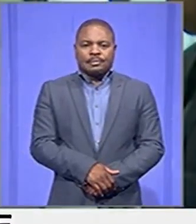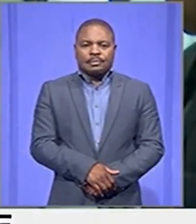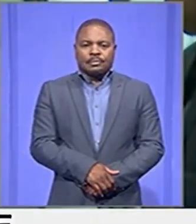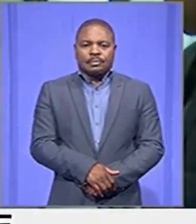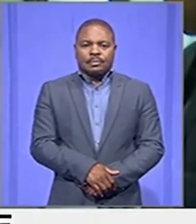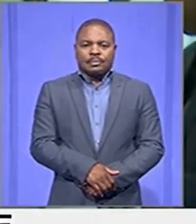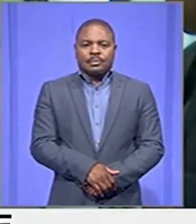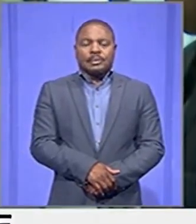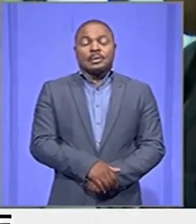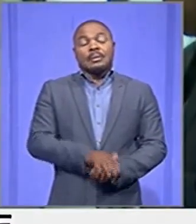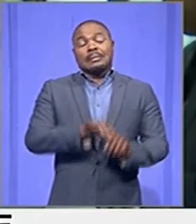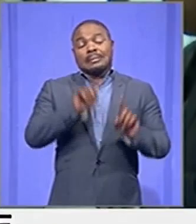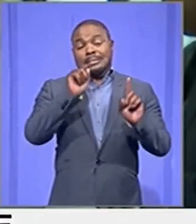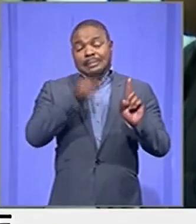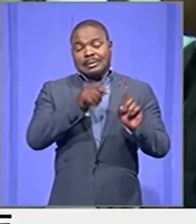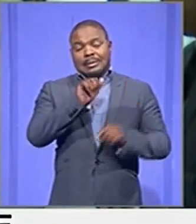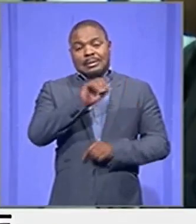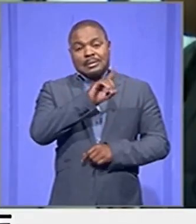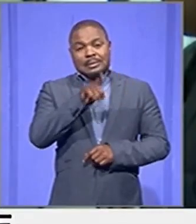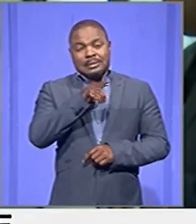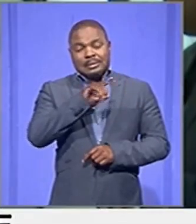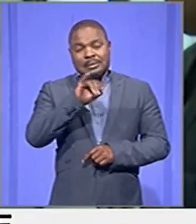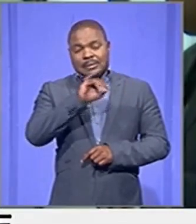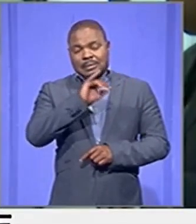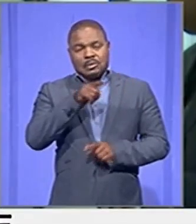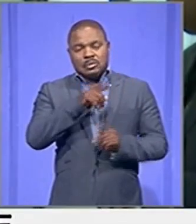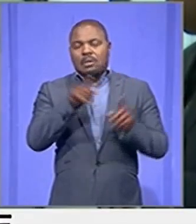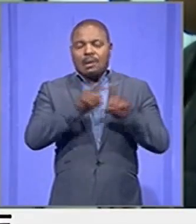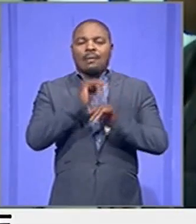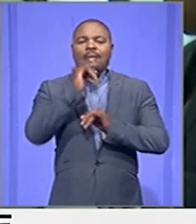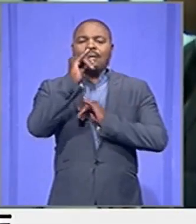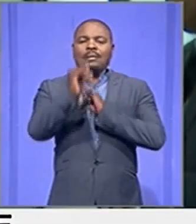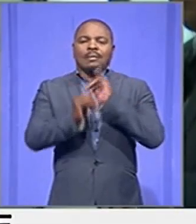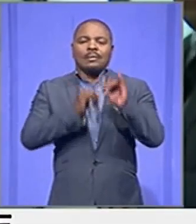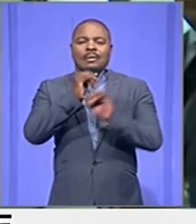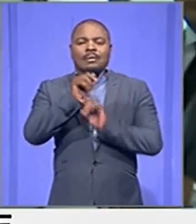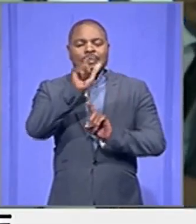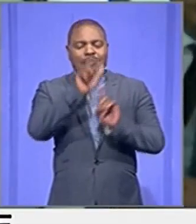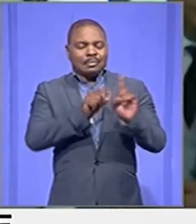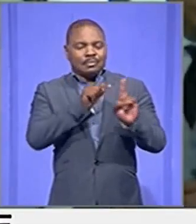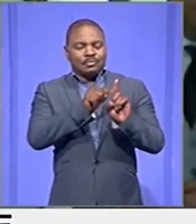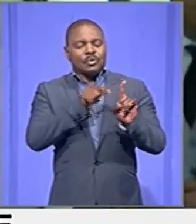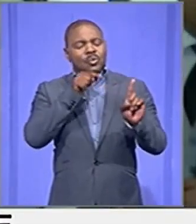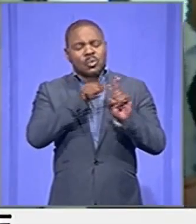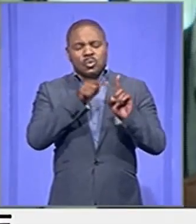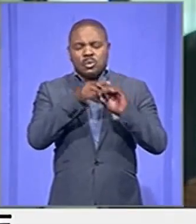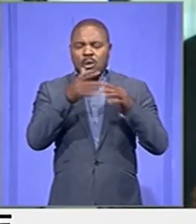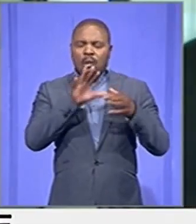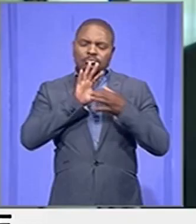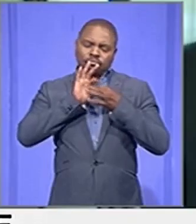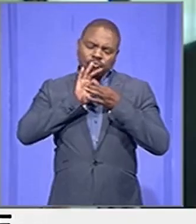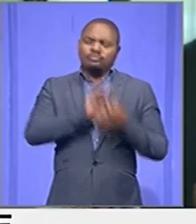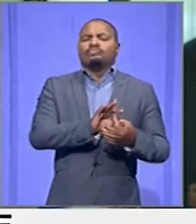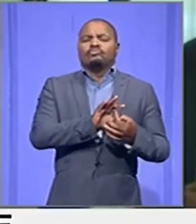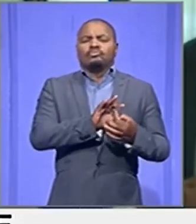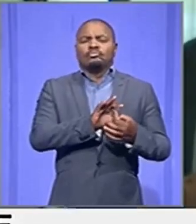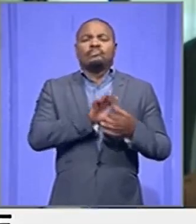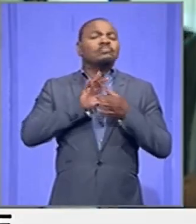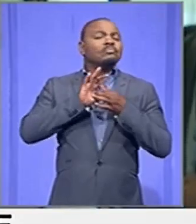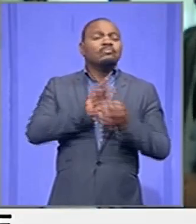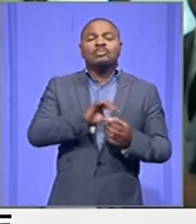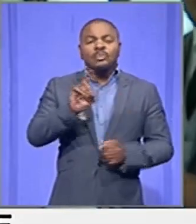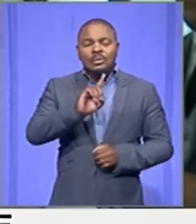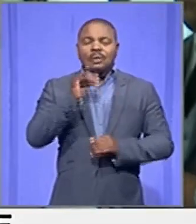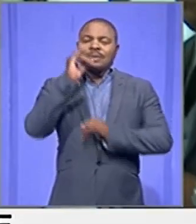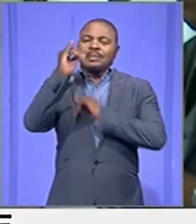Because he stands out as an internationalist, as someone who was so committed to the cause